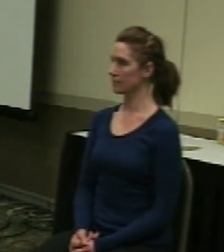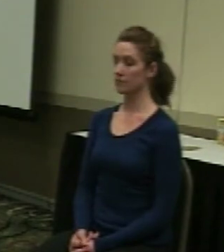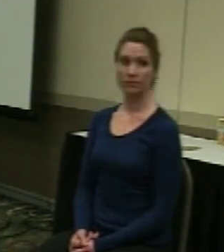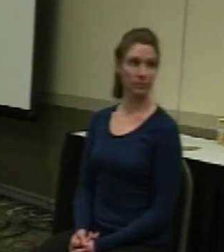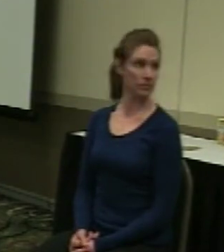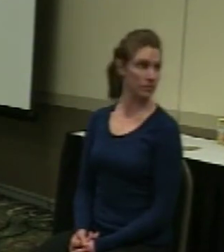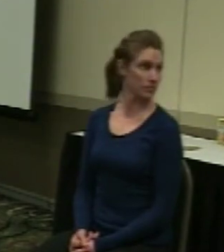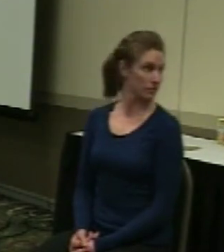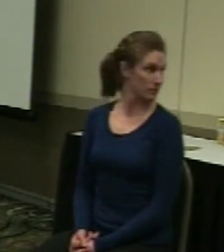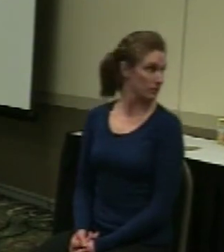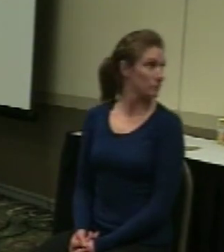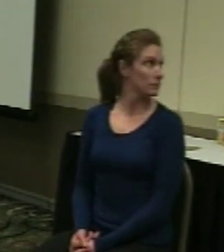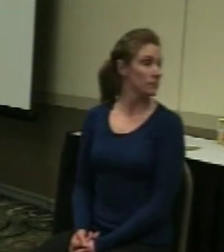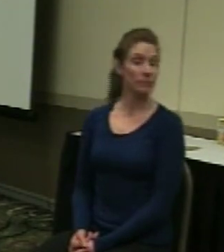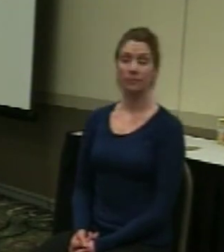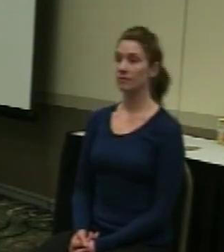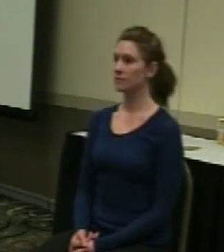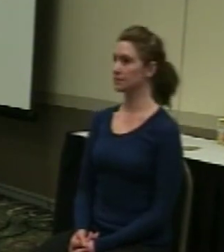We're about